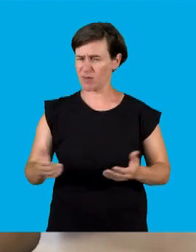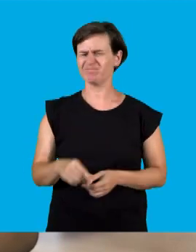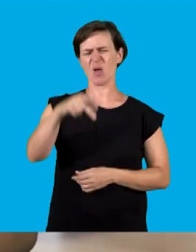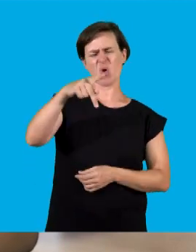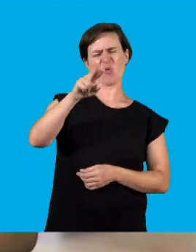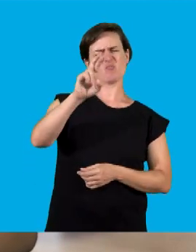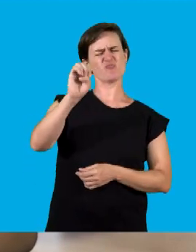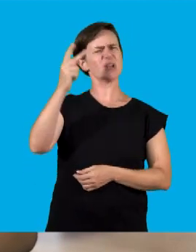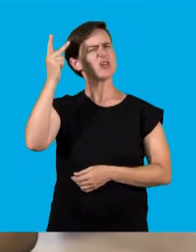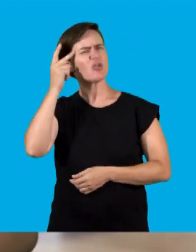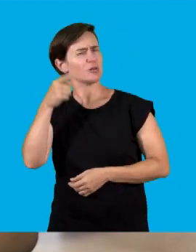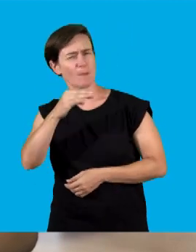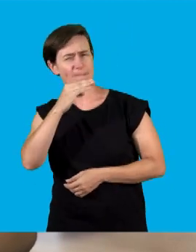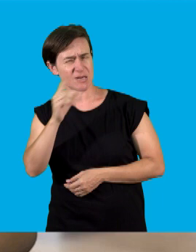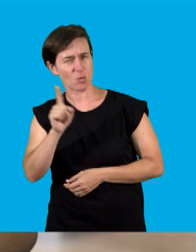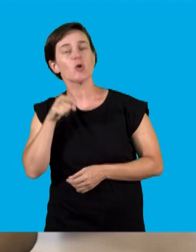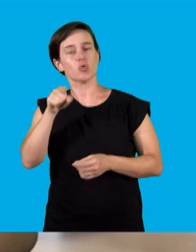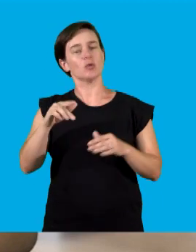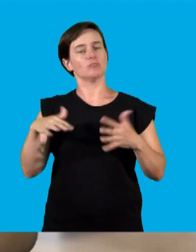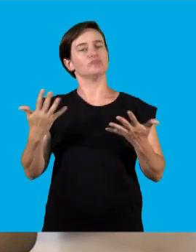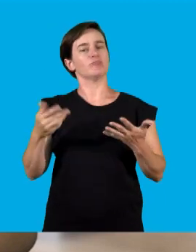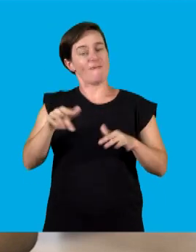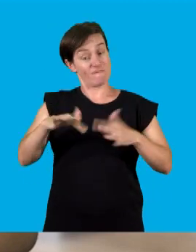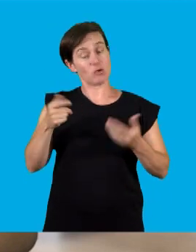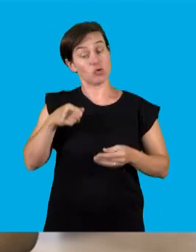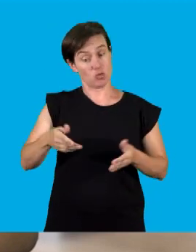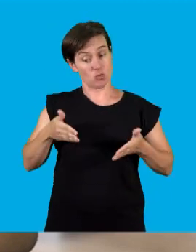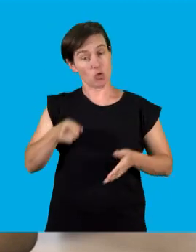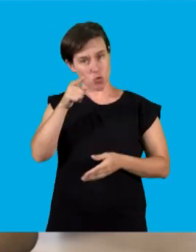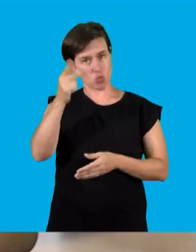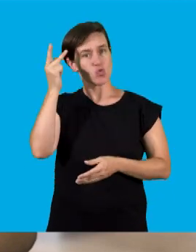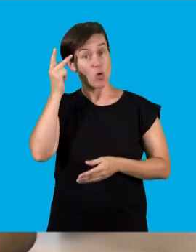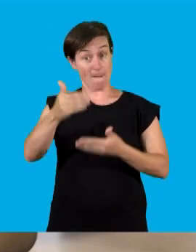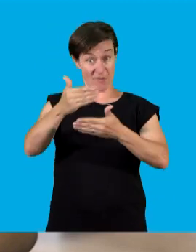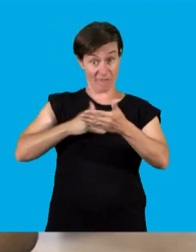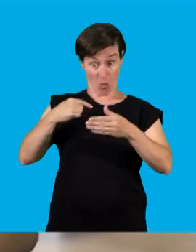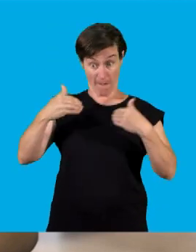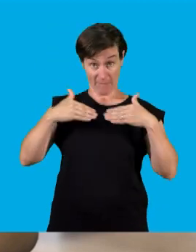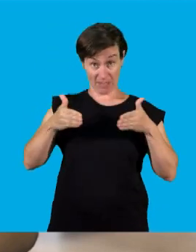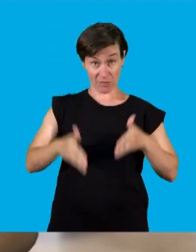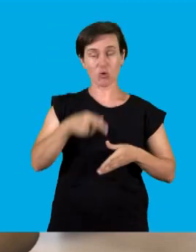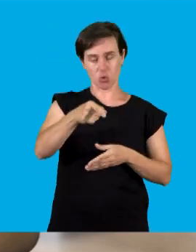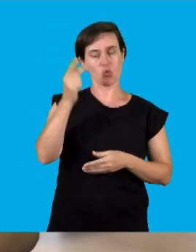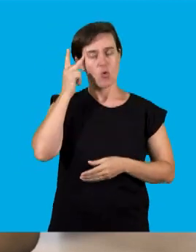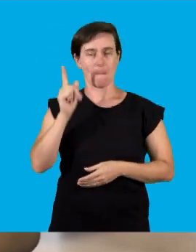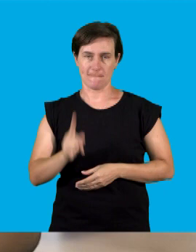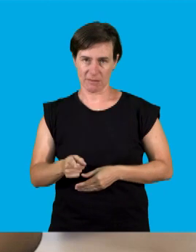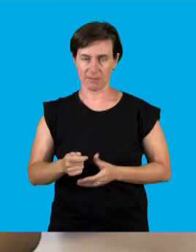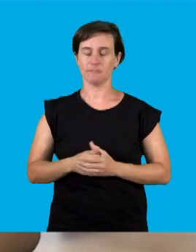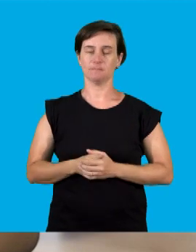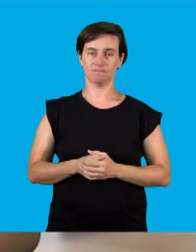refer to the pre-knowledge, we are referring to the knowledge that you should be knowing prior to us starting the lesson of